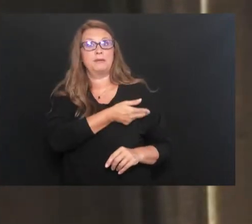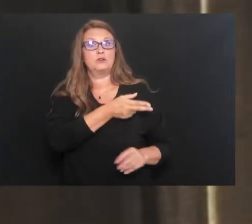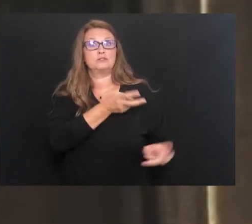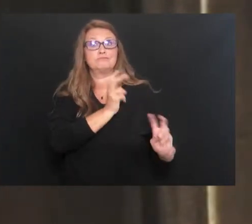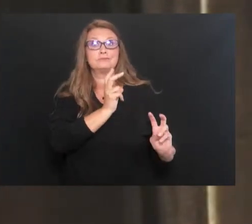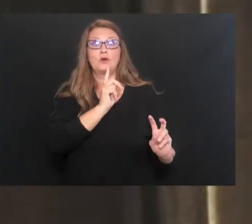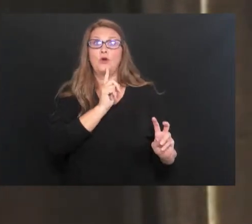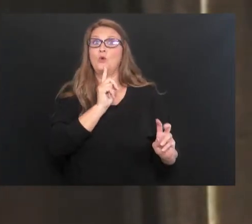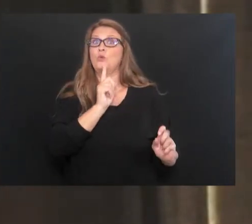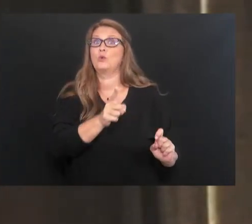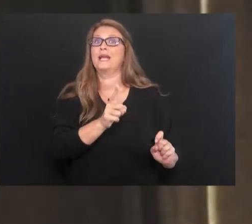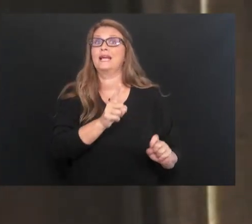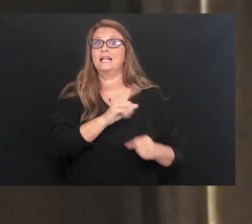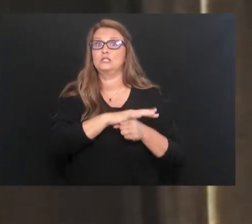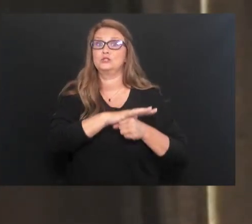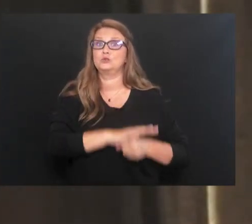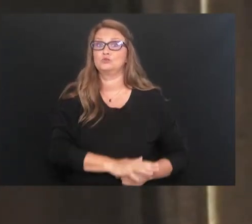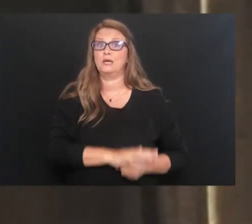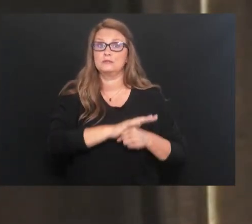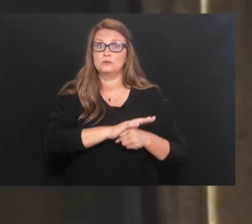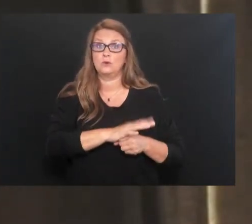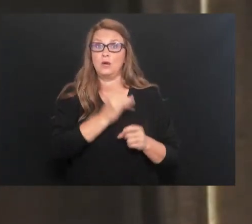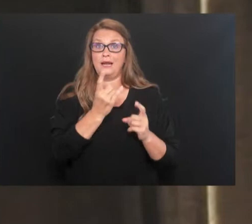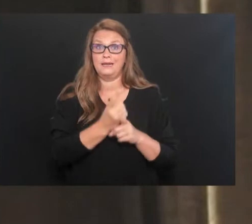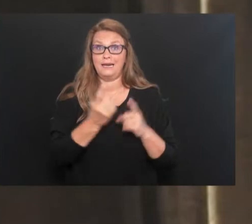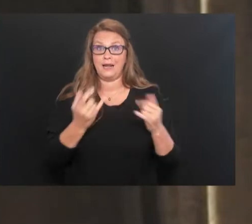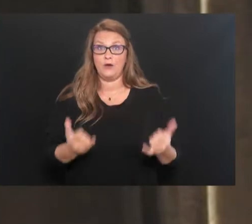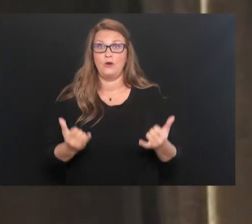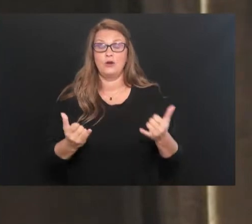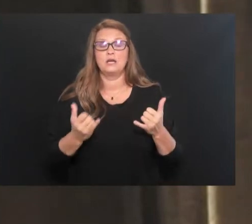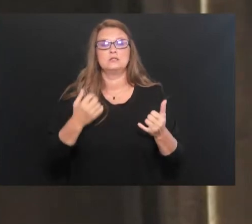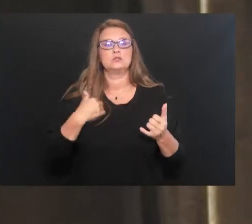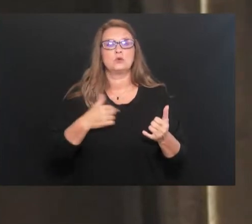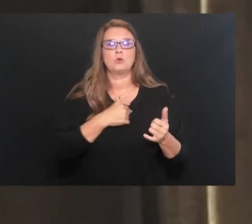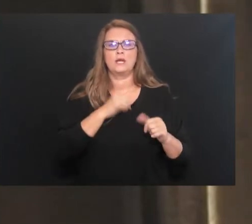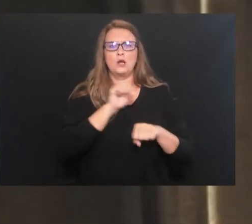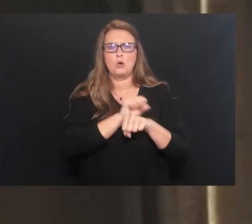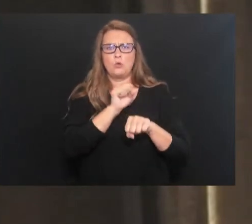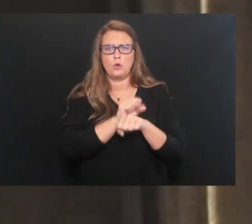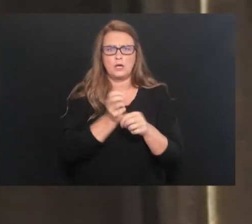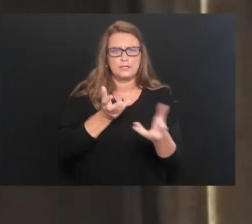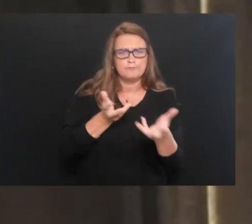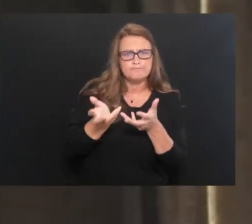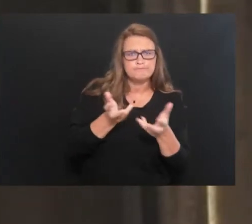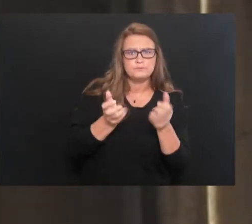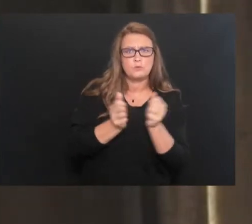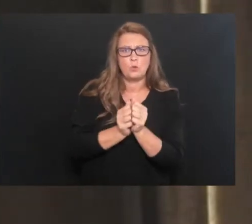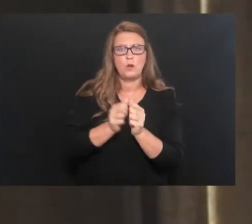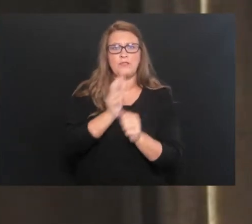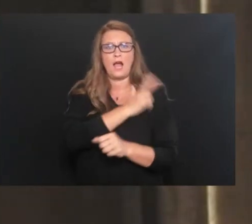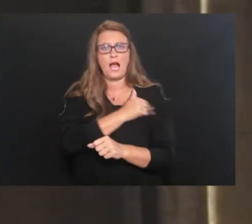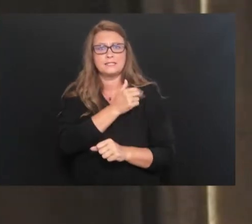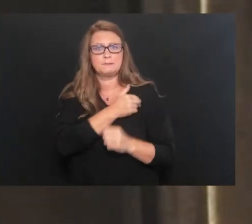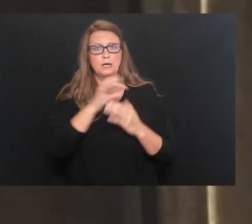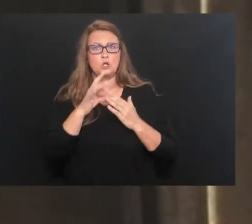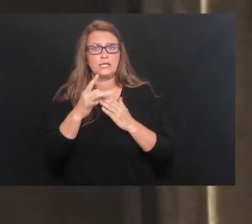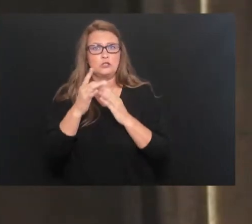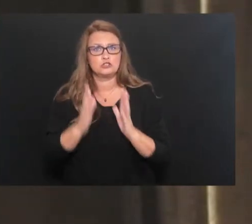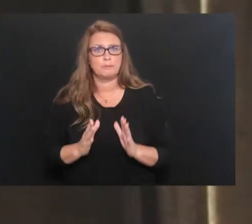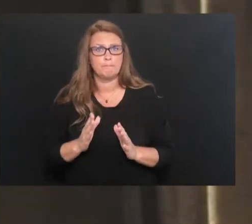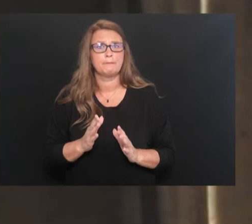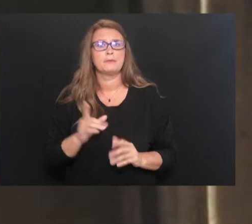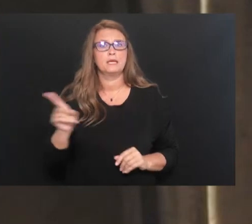ways that they haven't been stressed before. And we are working very closely hand in glove with our hospital leadership and